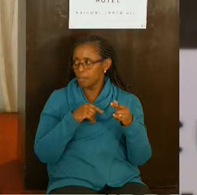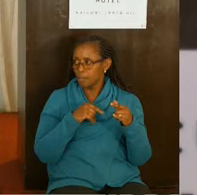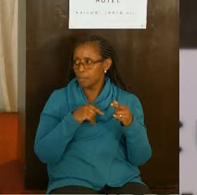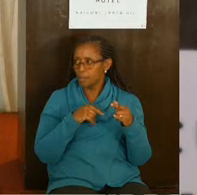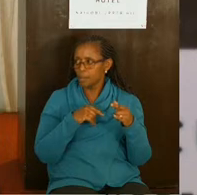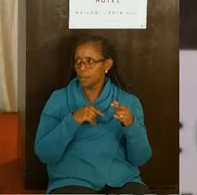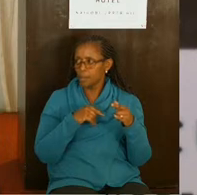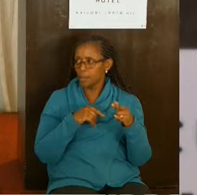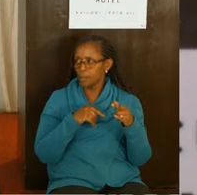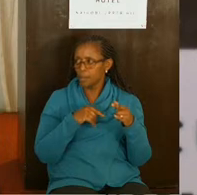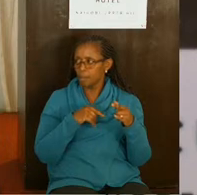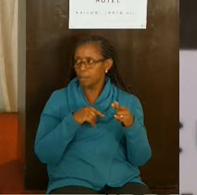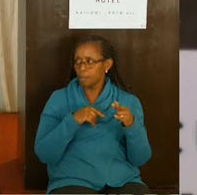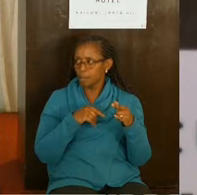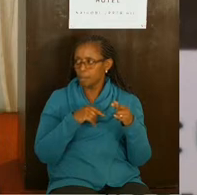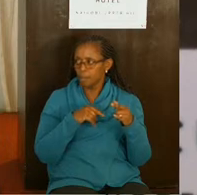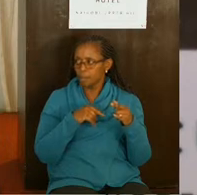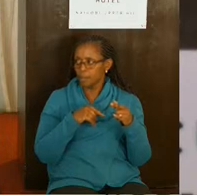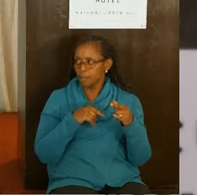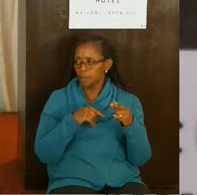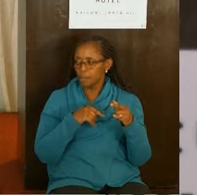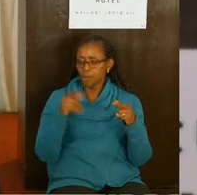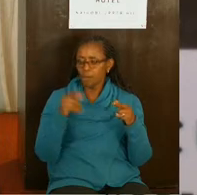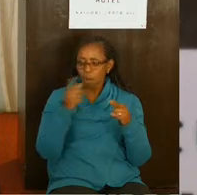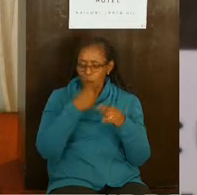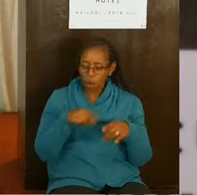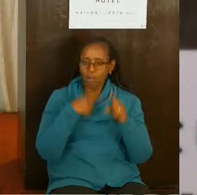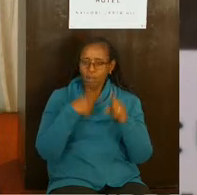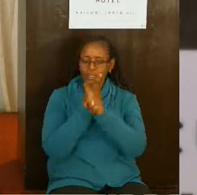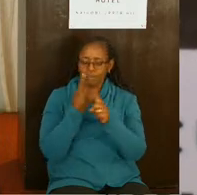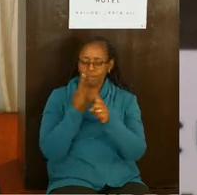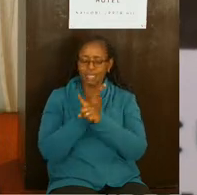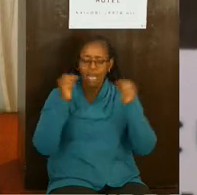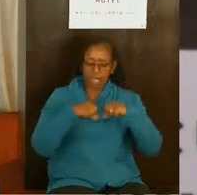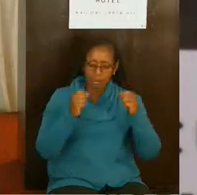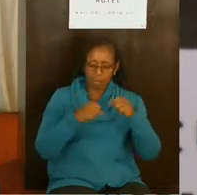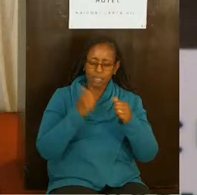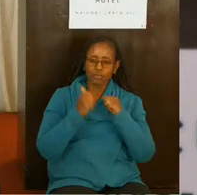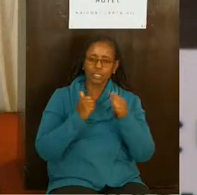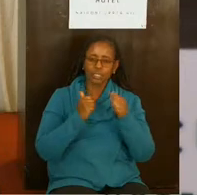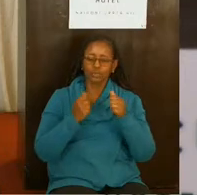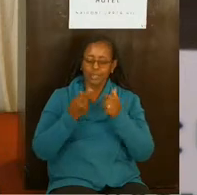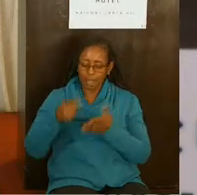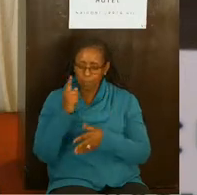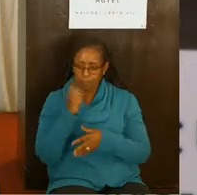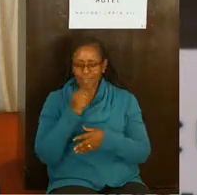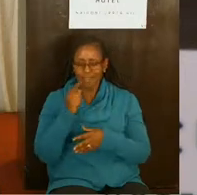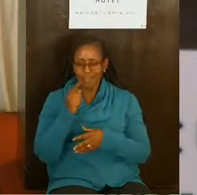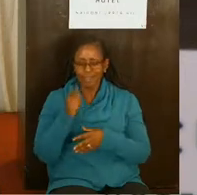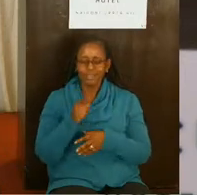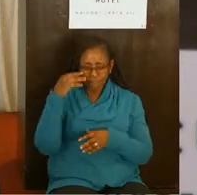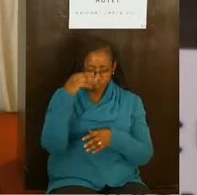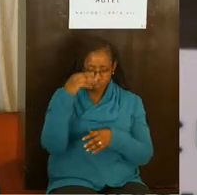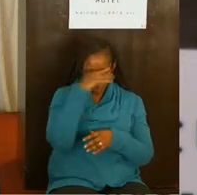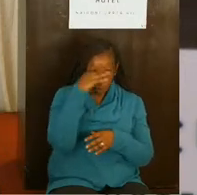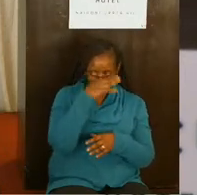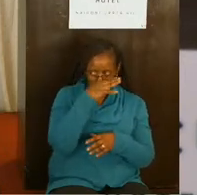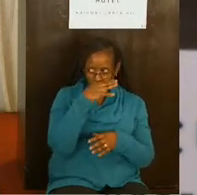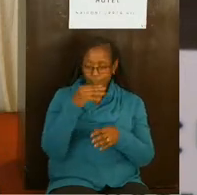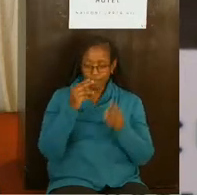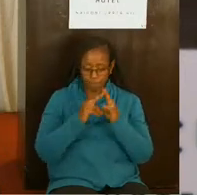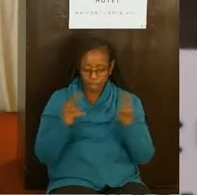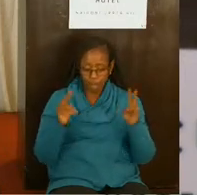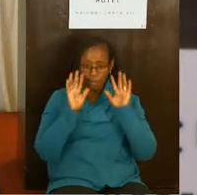and all these treaties and instruments that's those are the theory and very important